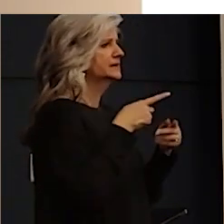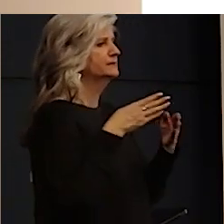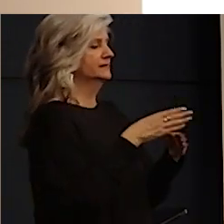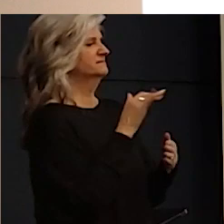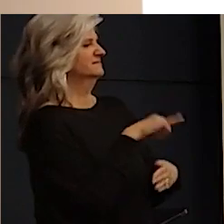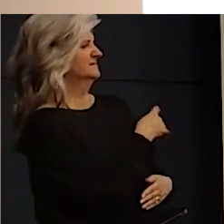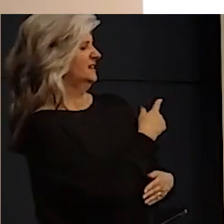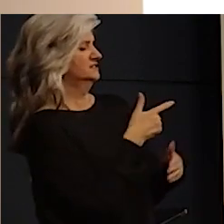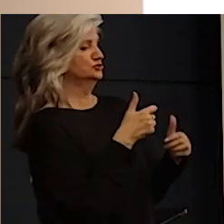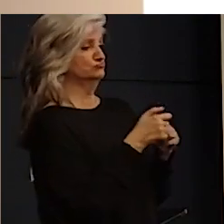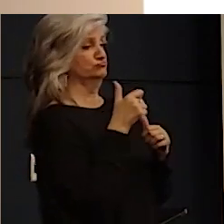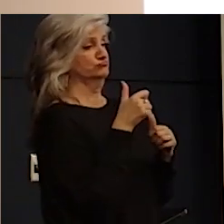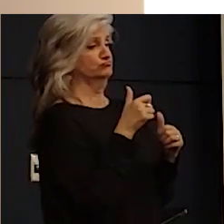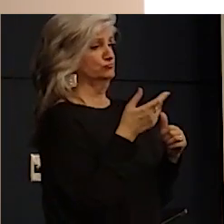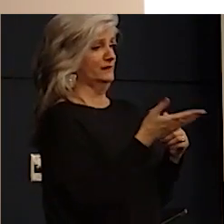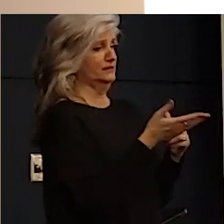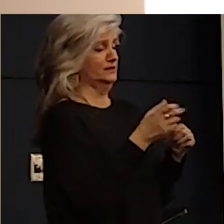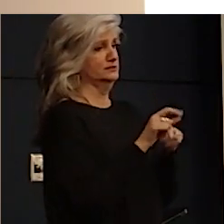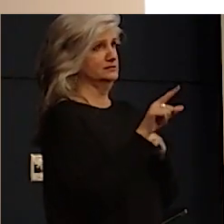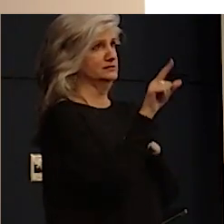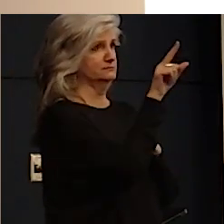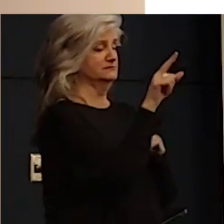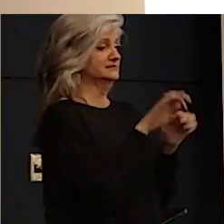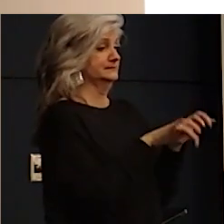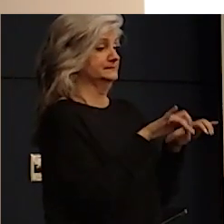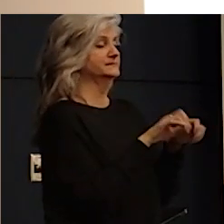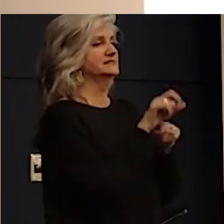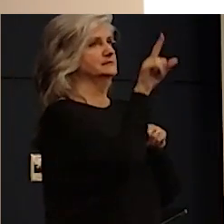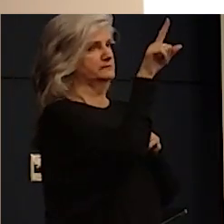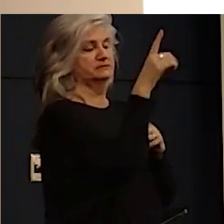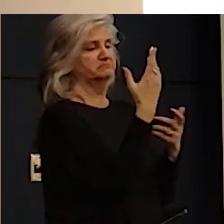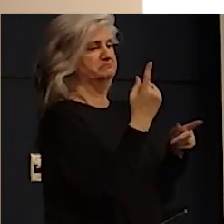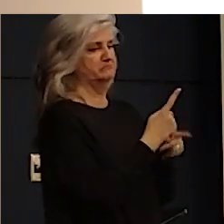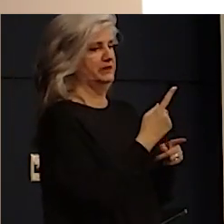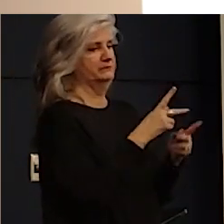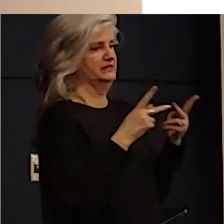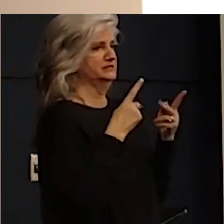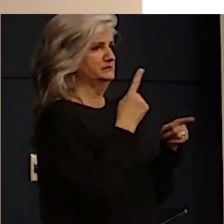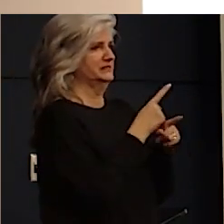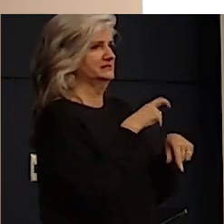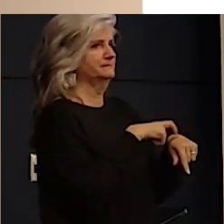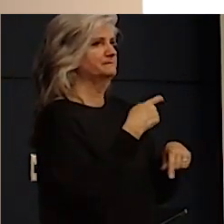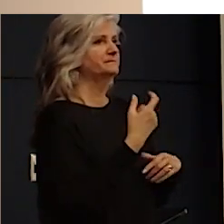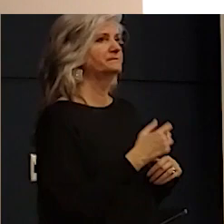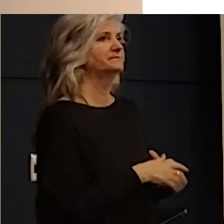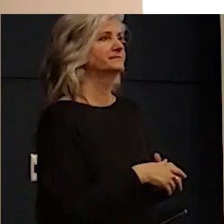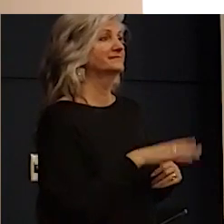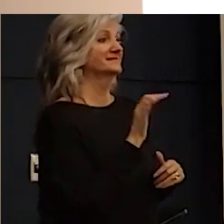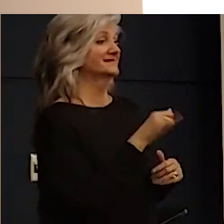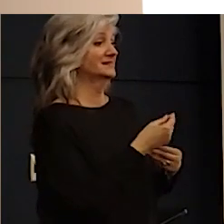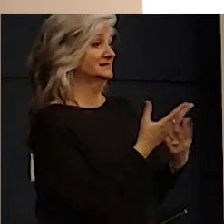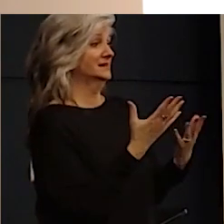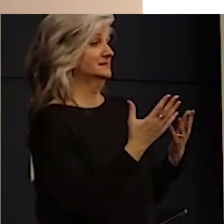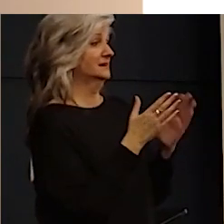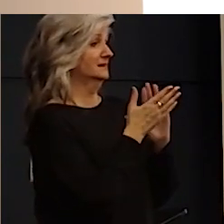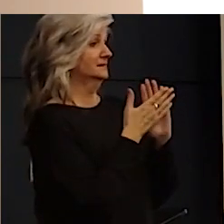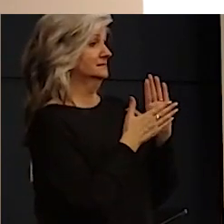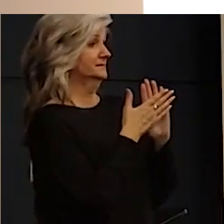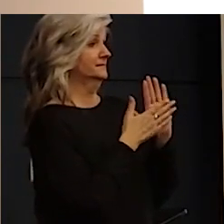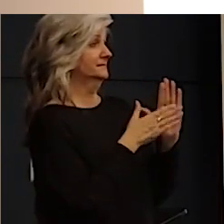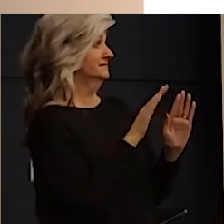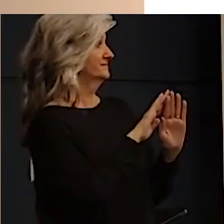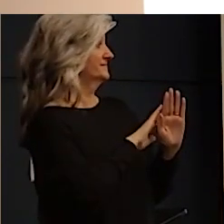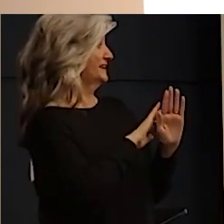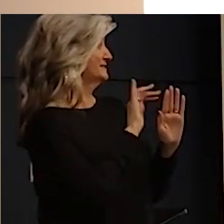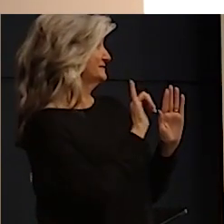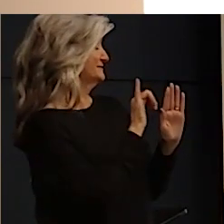can just type it right there, hit submit, and it'll go to the right place at the right time. This is also part of the handout at the back, so if you